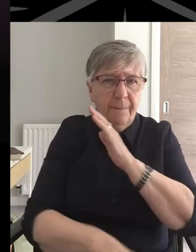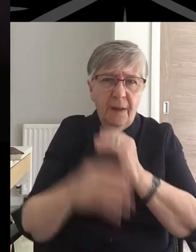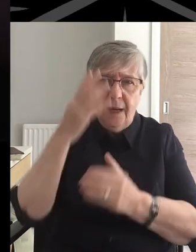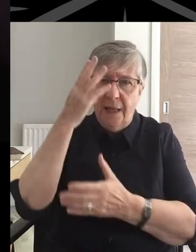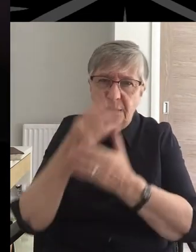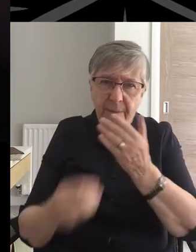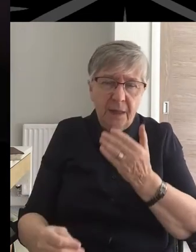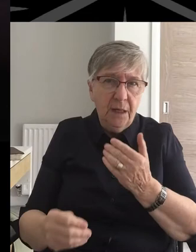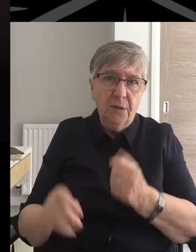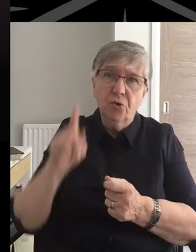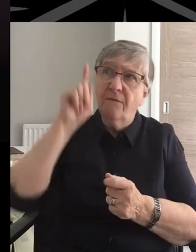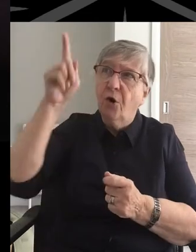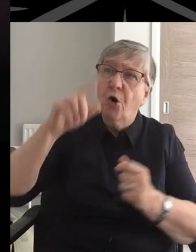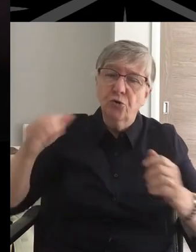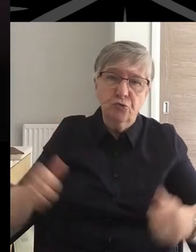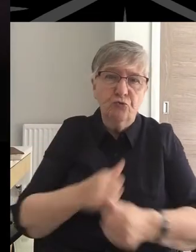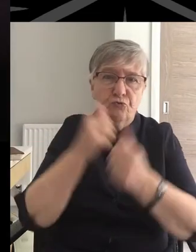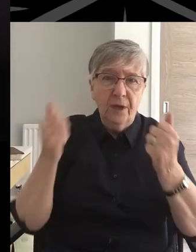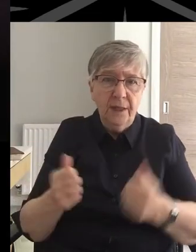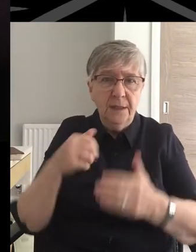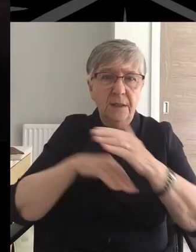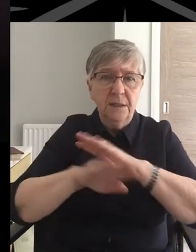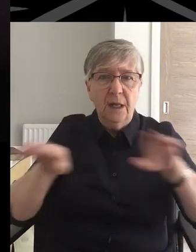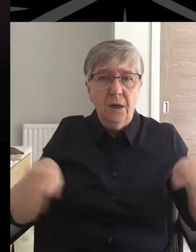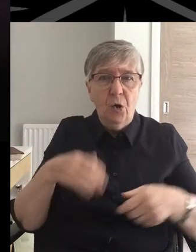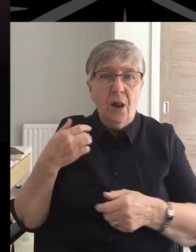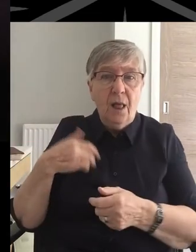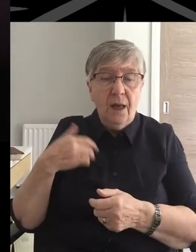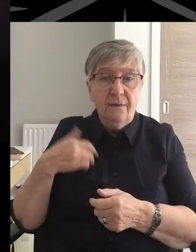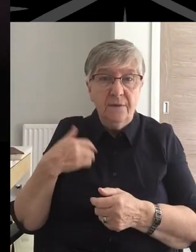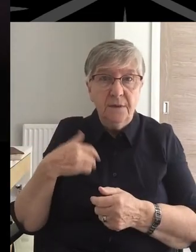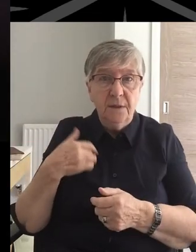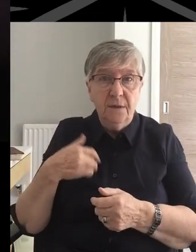of the greatness of God in our lives.